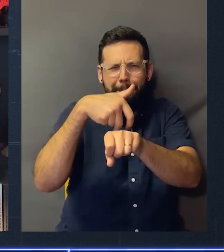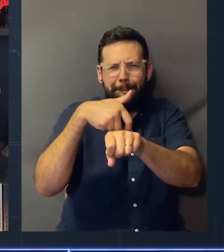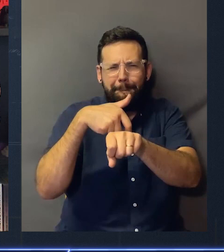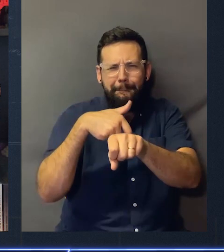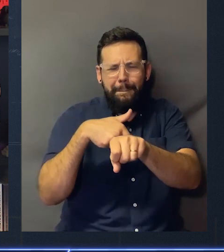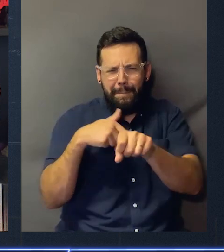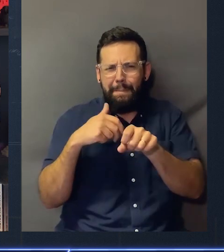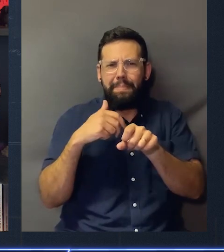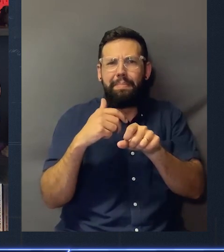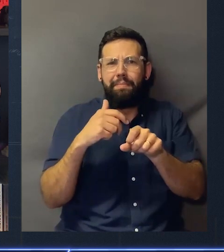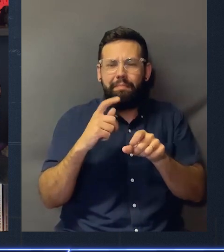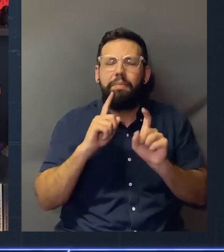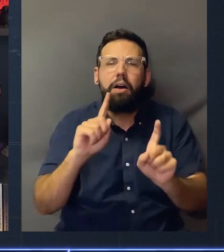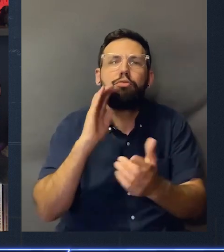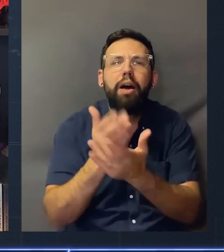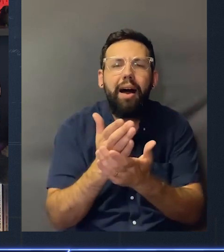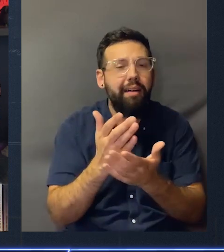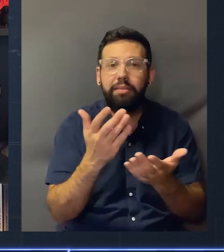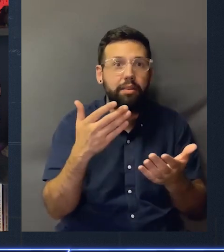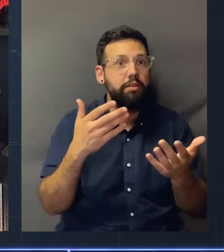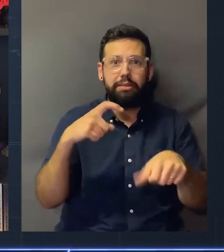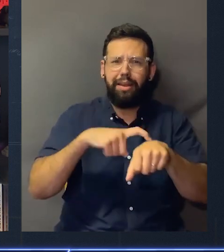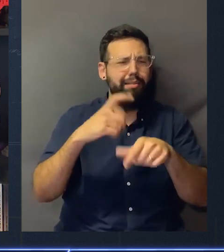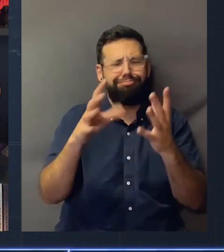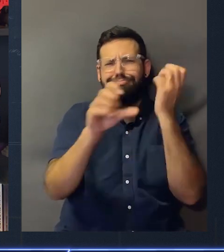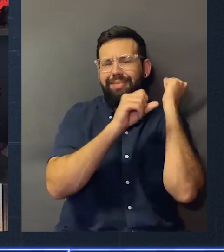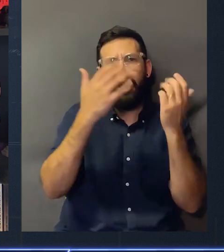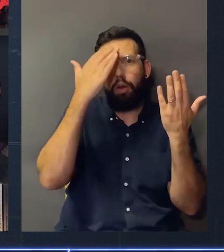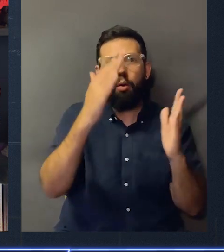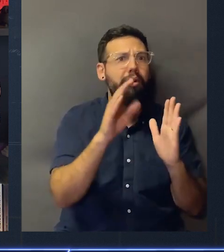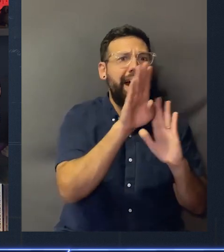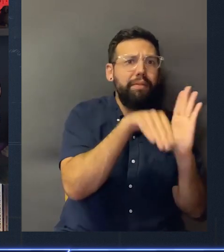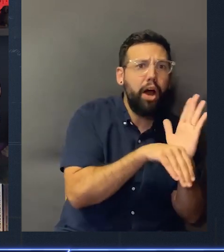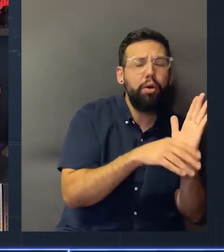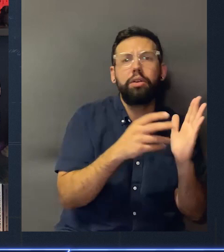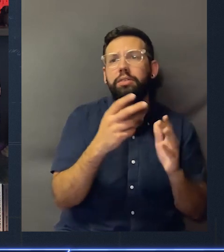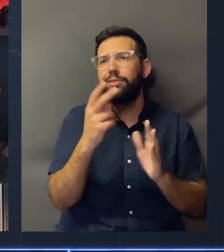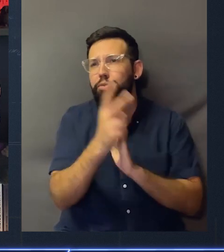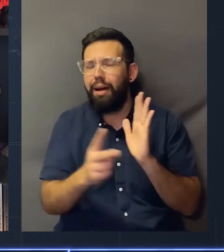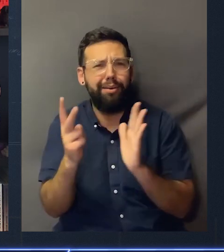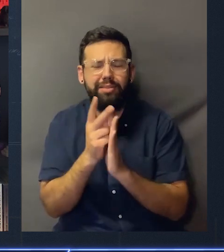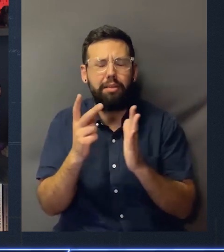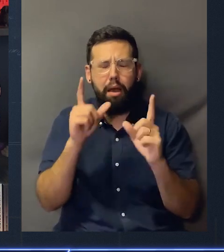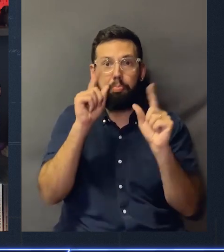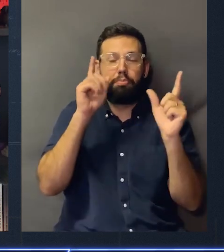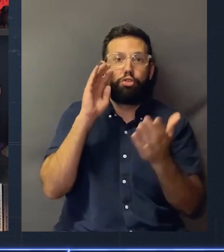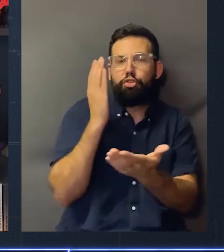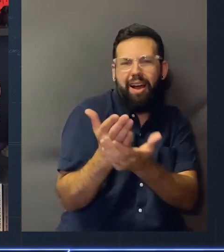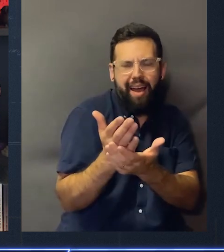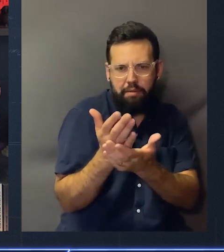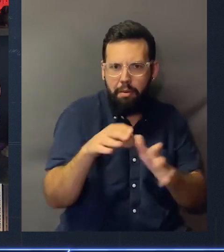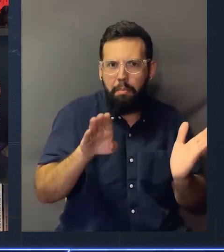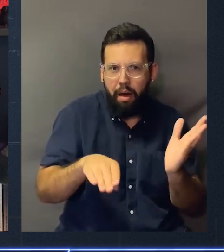hour, an hour, 2 hours, it could have been, I finally get to that little landing. I don't even look over the edge. I take